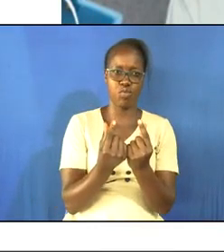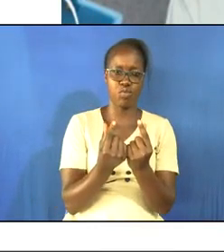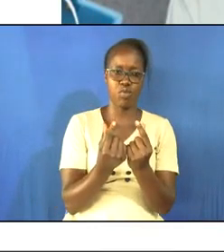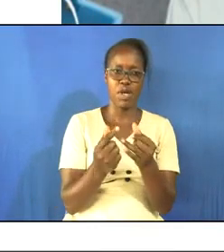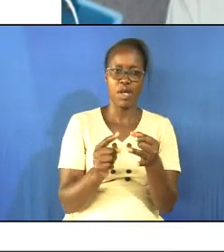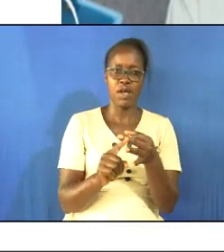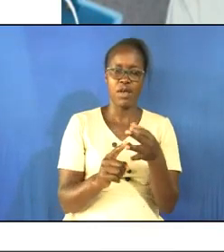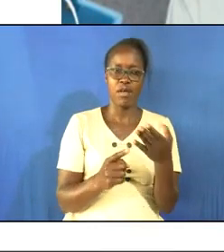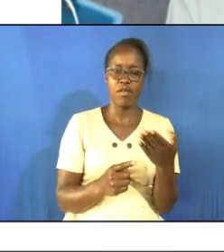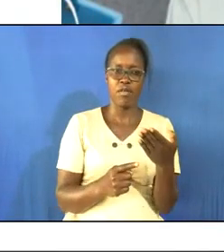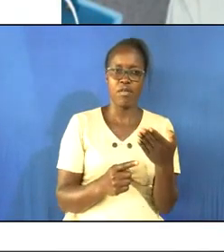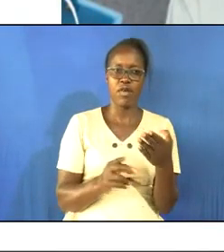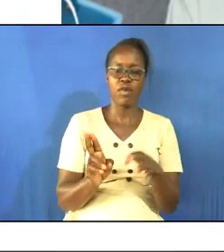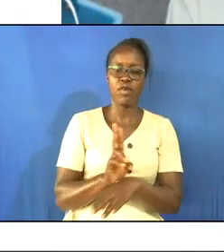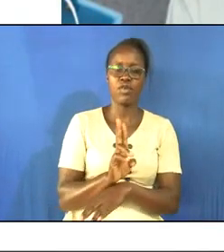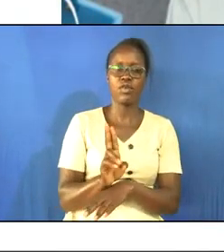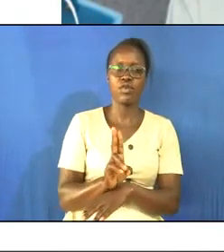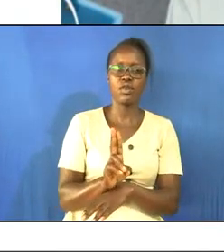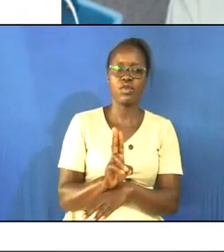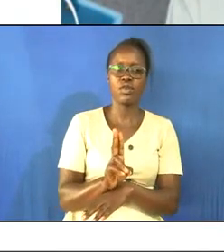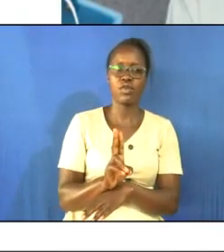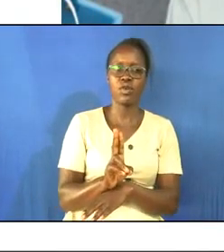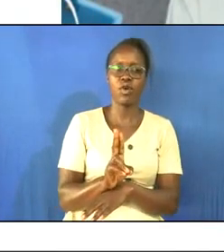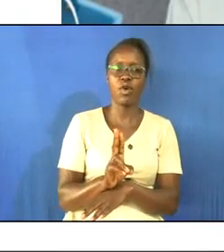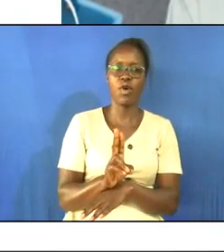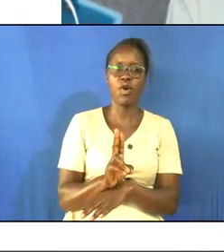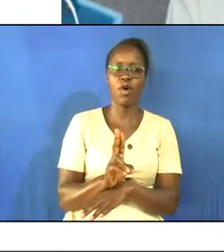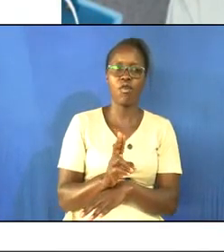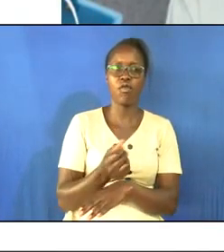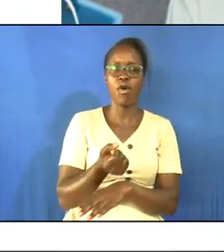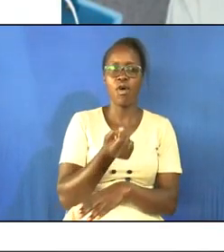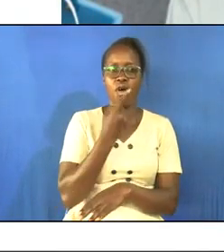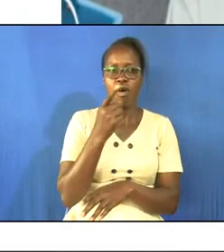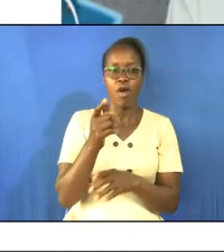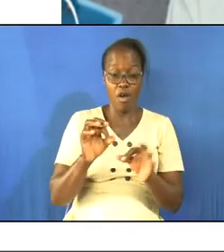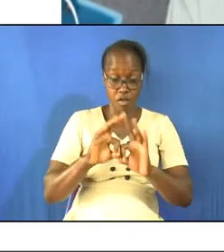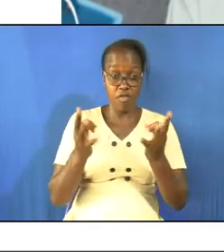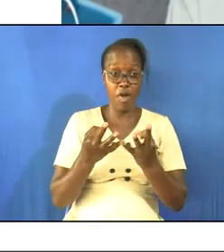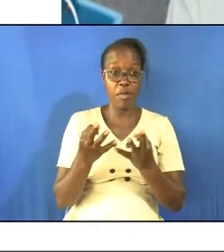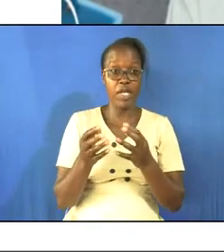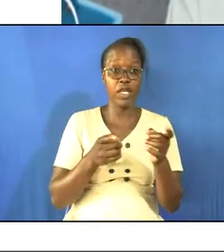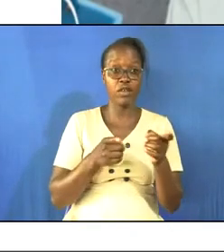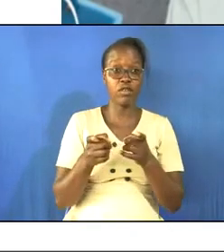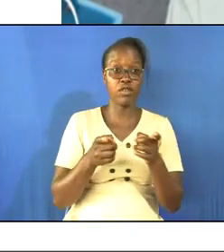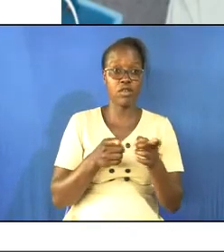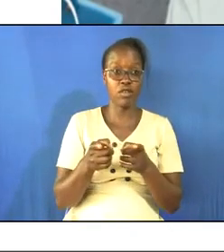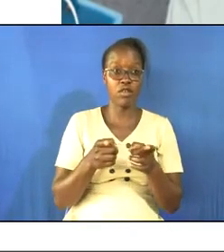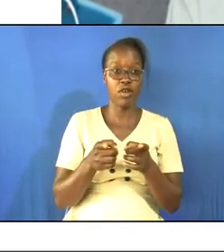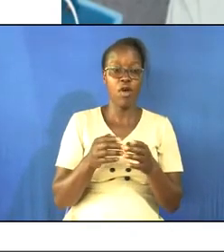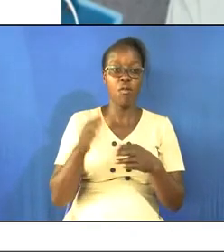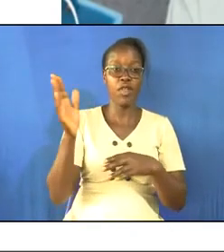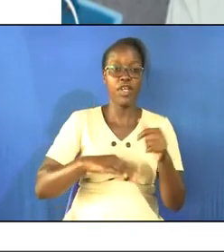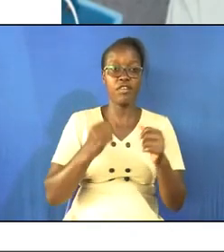risk factor will be use of oral contraceptives for more than 5 years. This increases your risk two